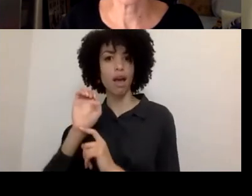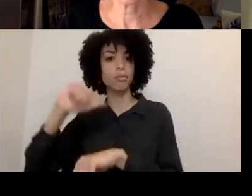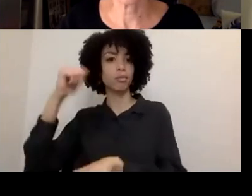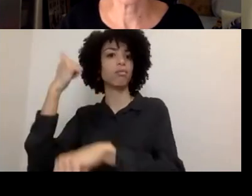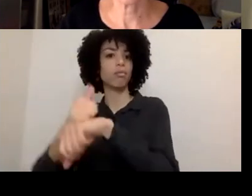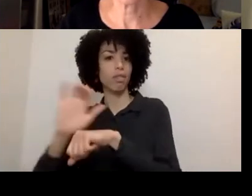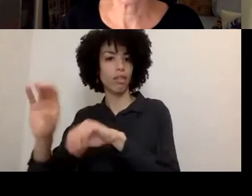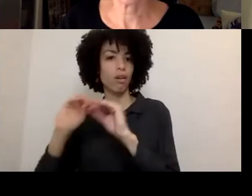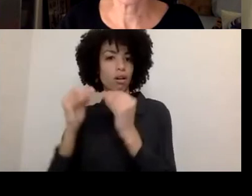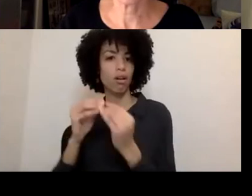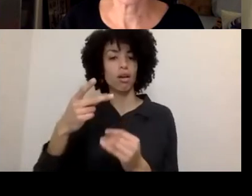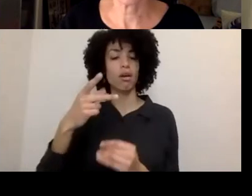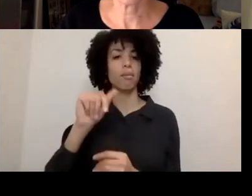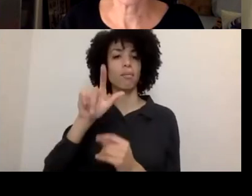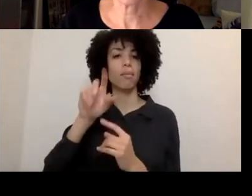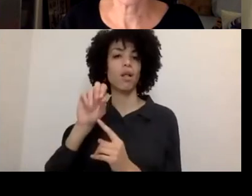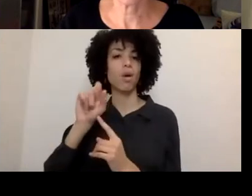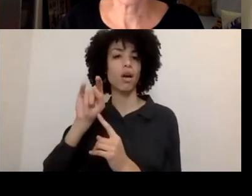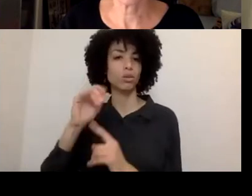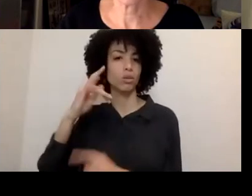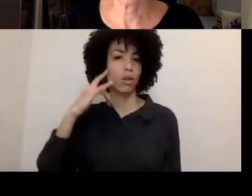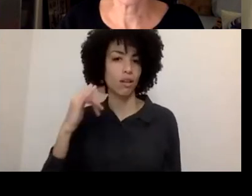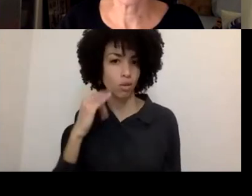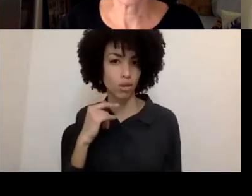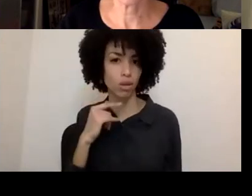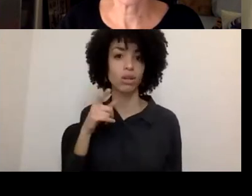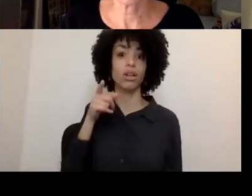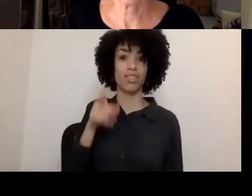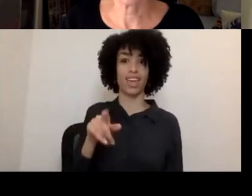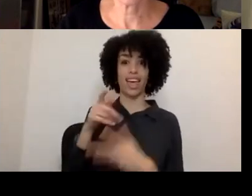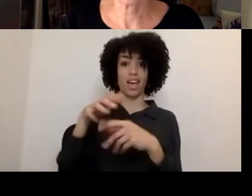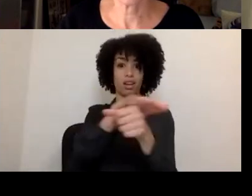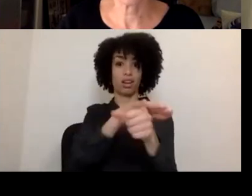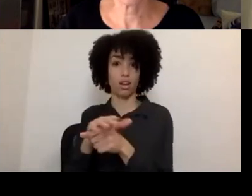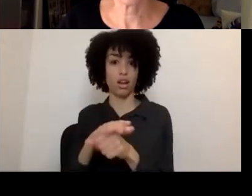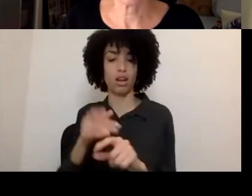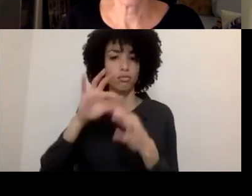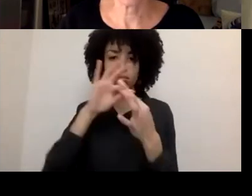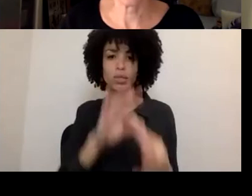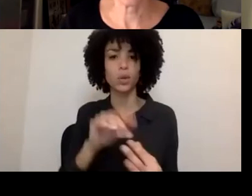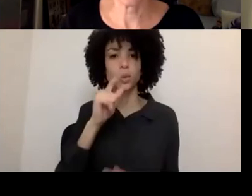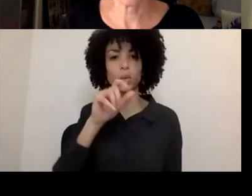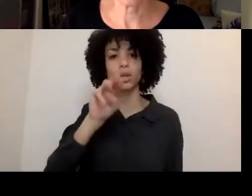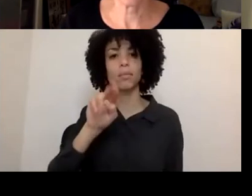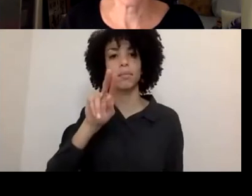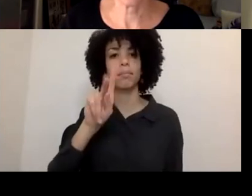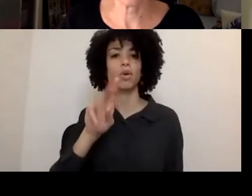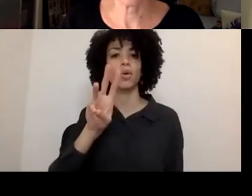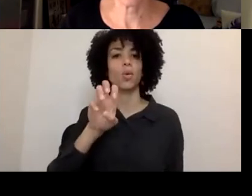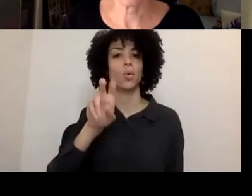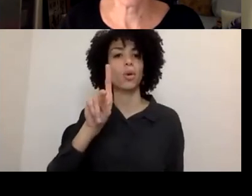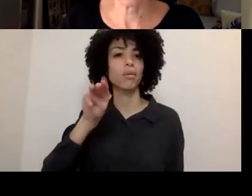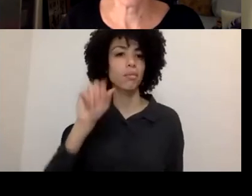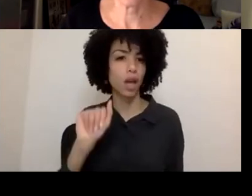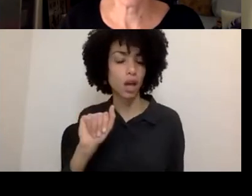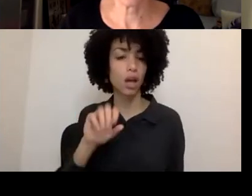nation. Current members of this nation are direct descendants of many missionized tribal groups from across the region. As we continue to connect with each other